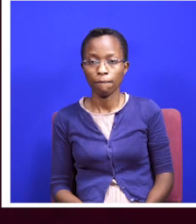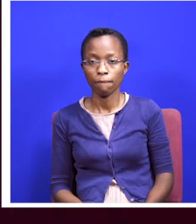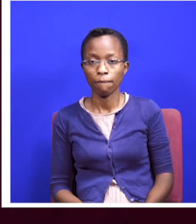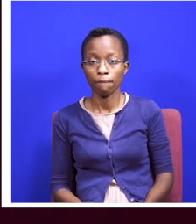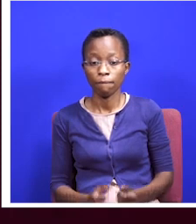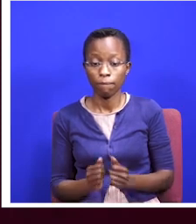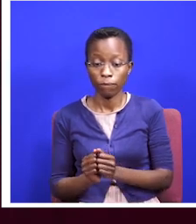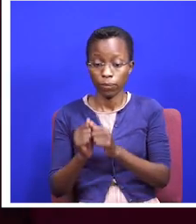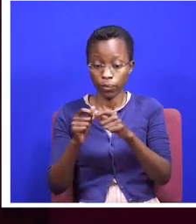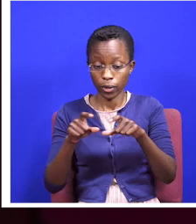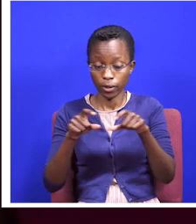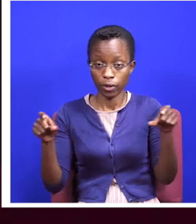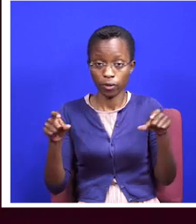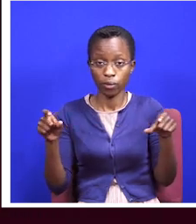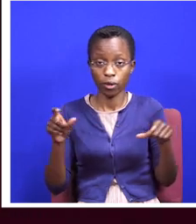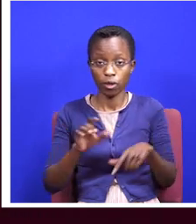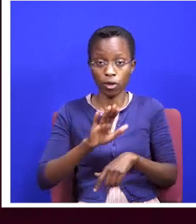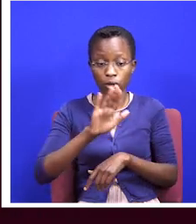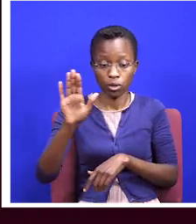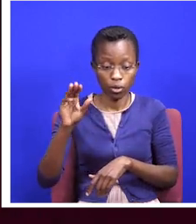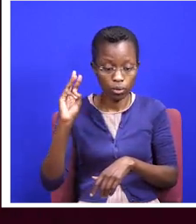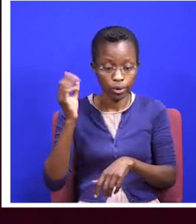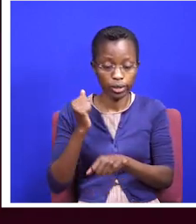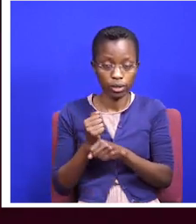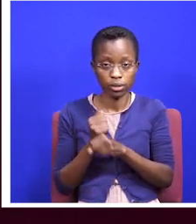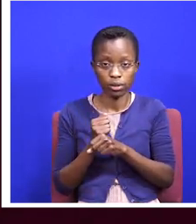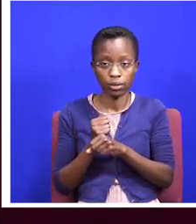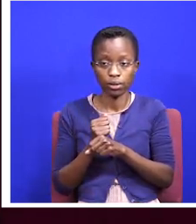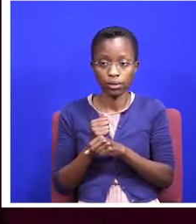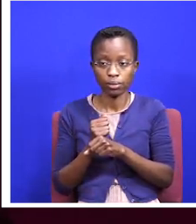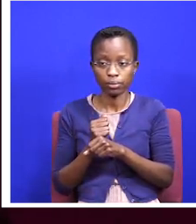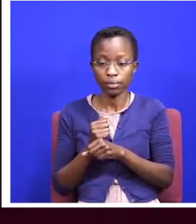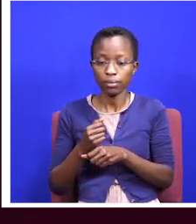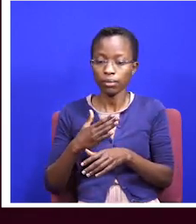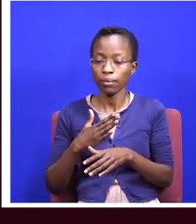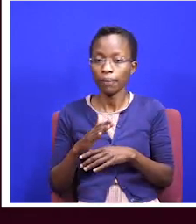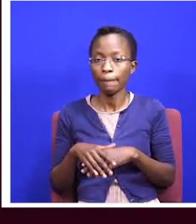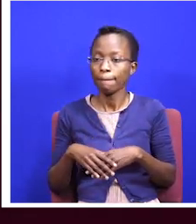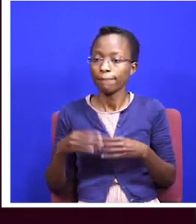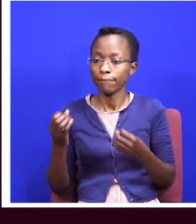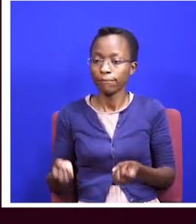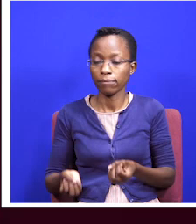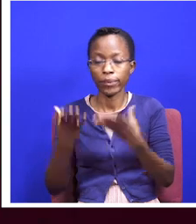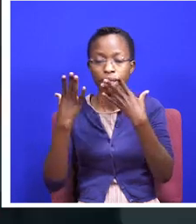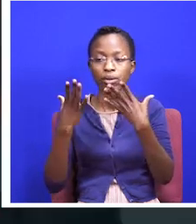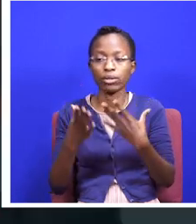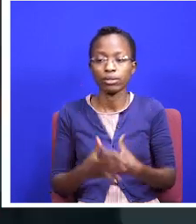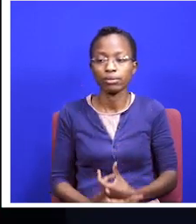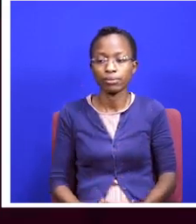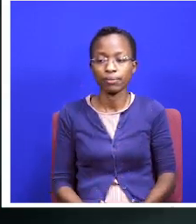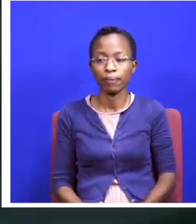This staff you shall do my wonders.